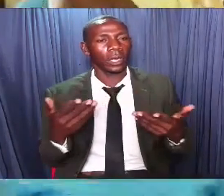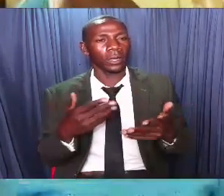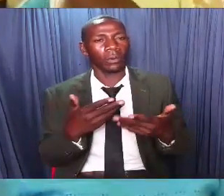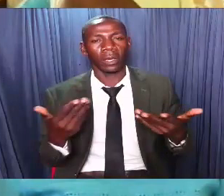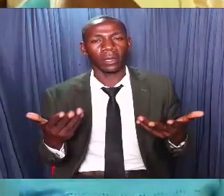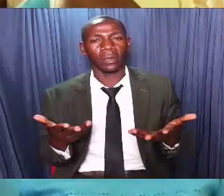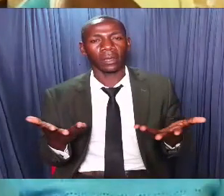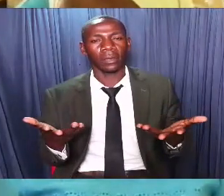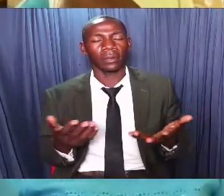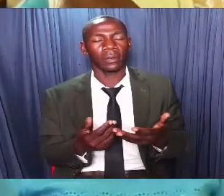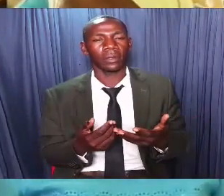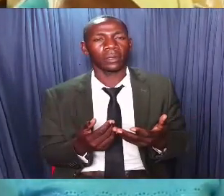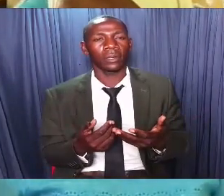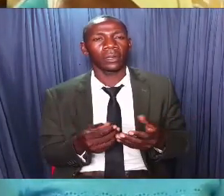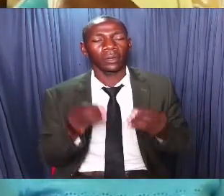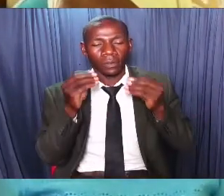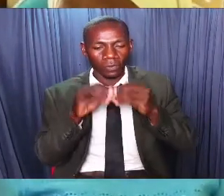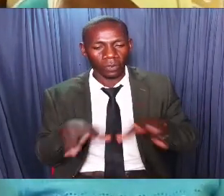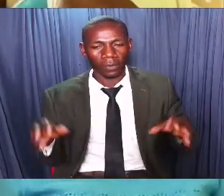you anywhere, any given time. Takataka.